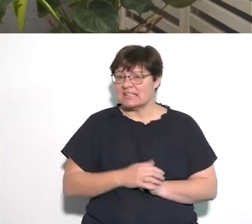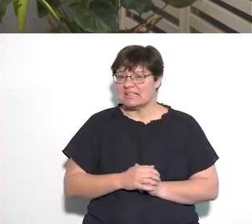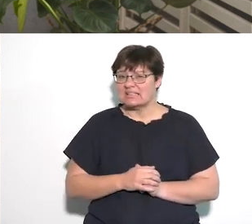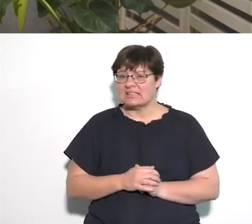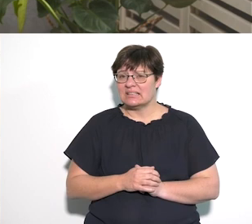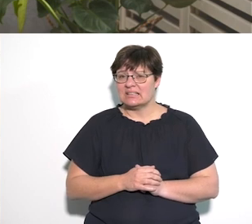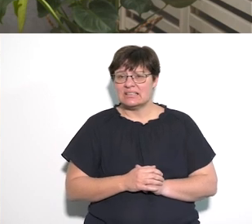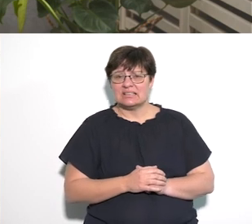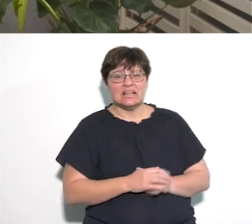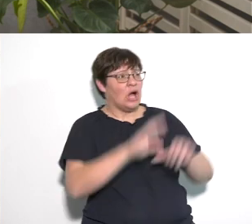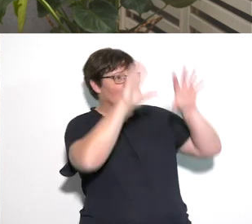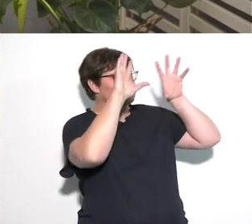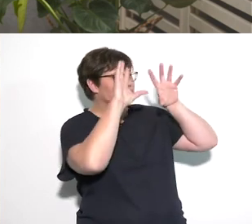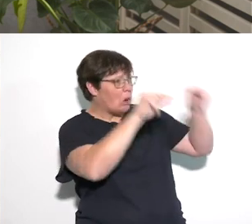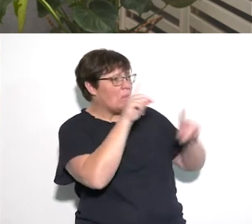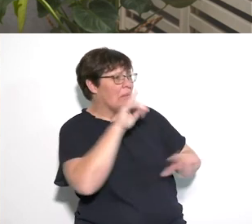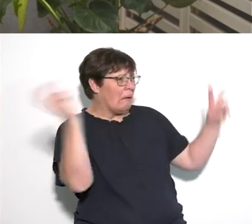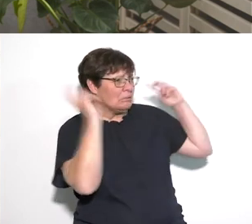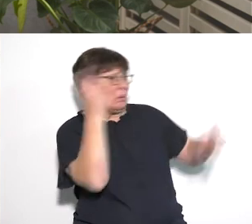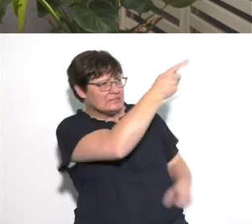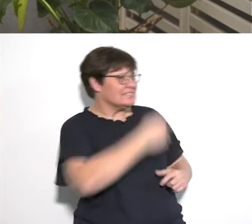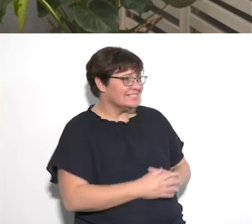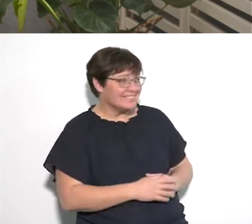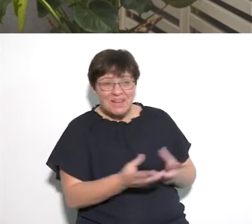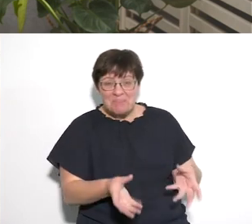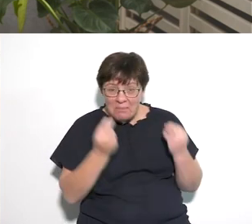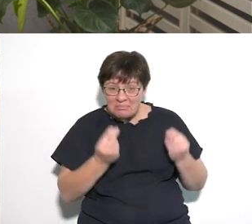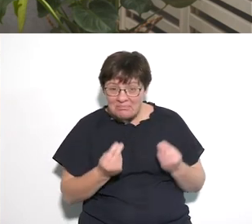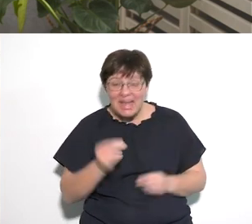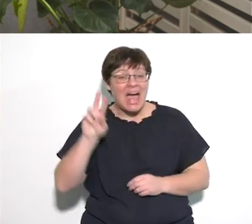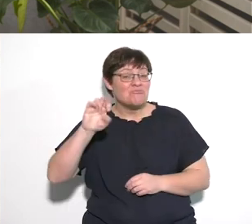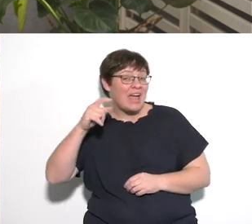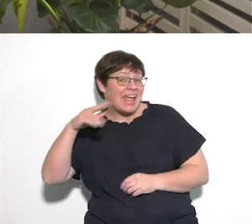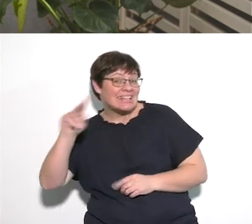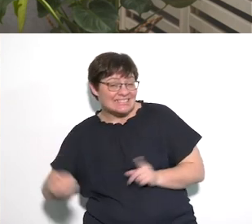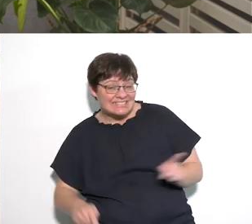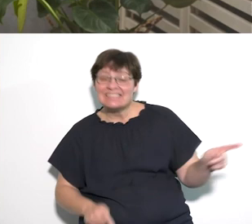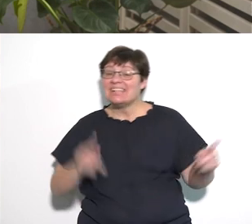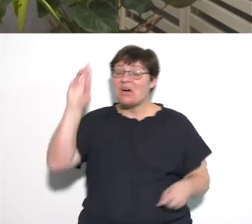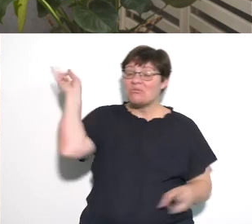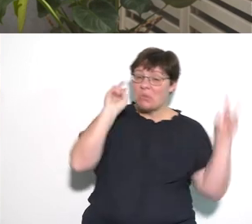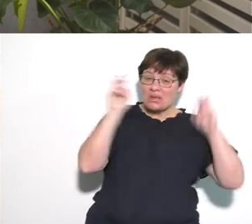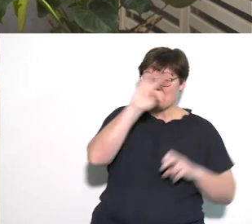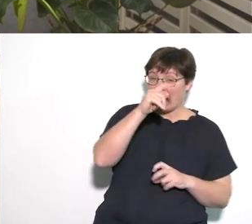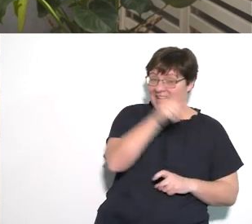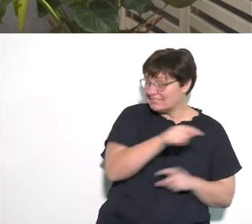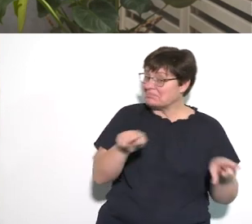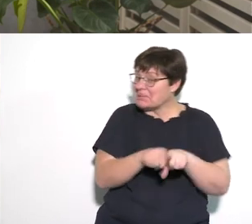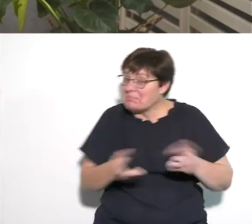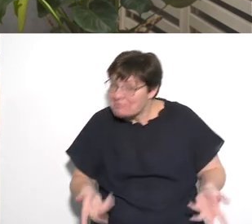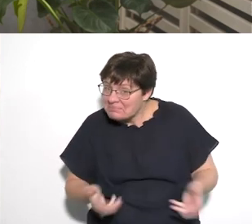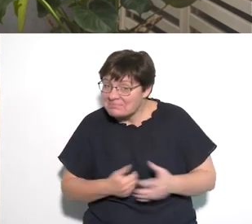It said, "Stop that racket." Get it? Racket, racket.